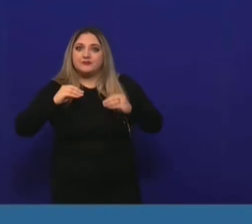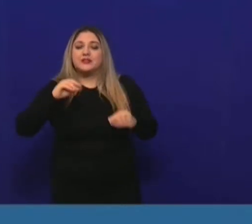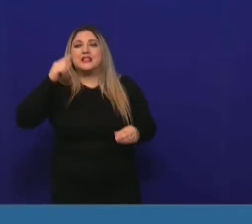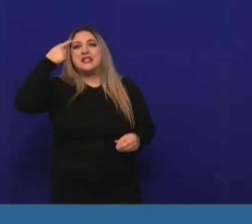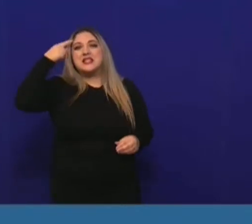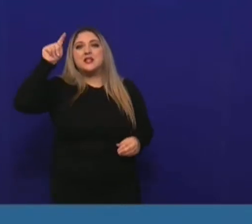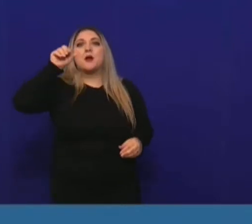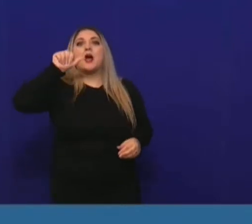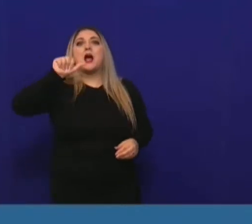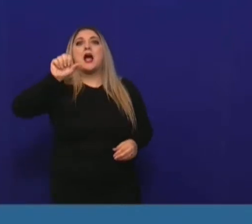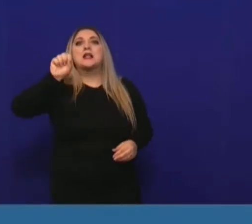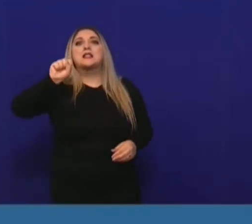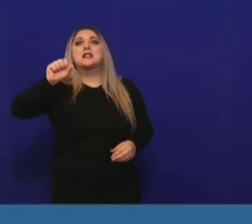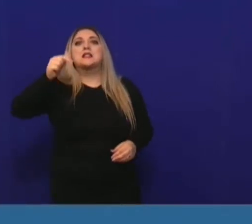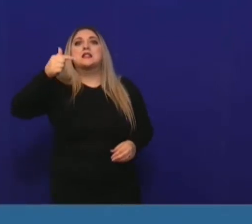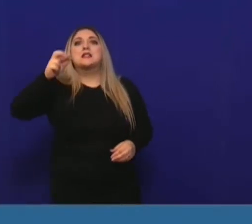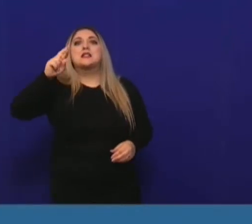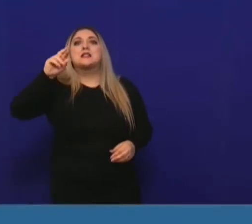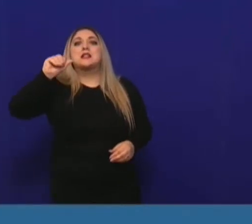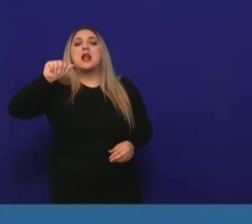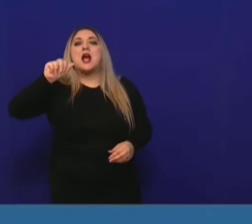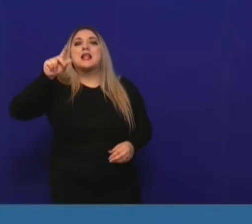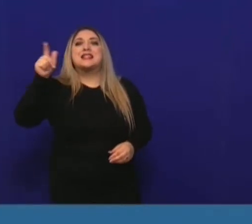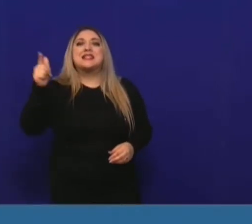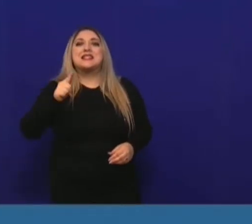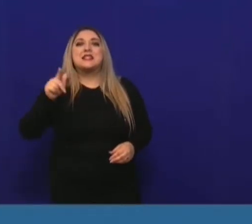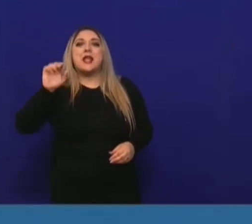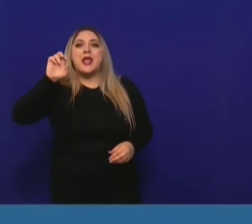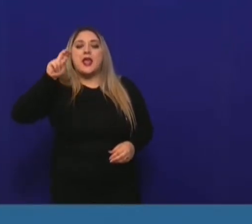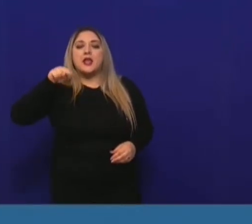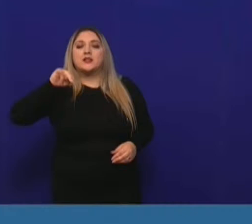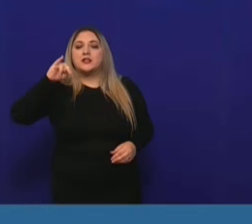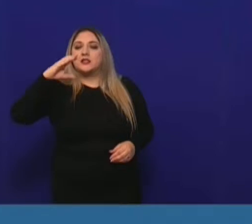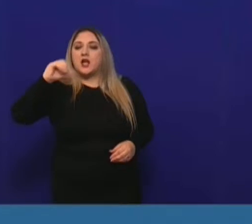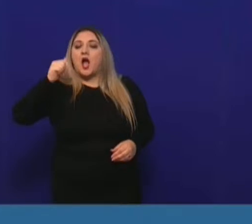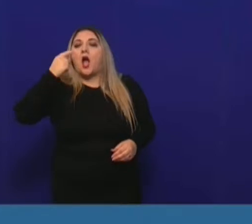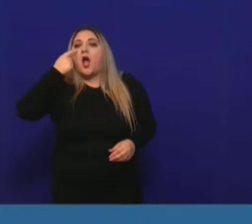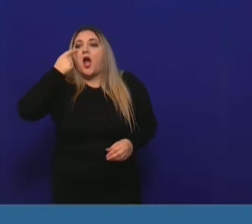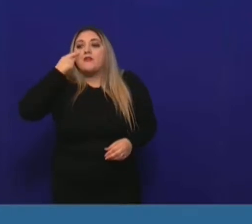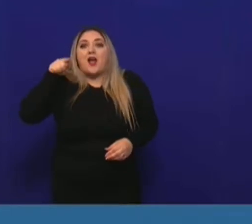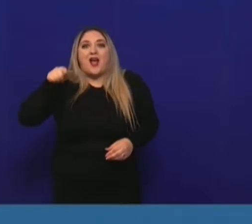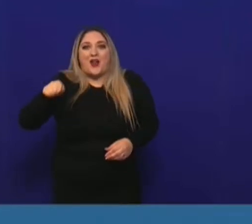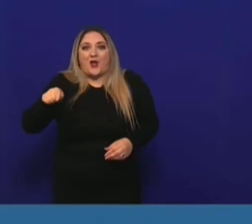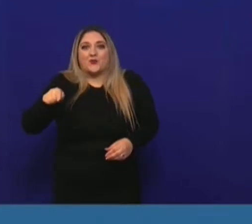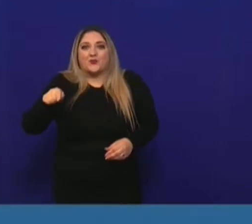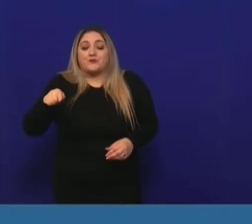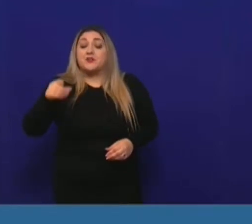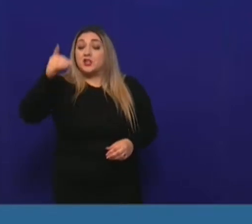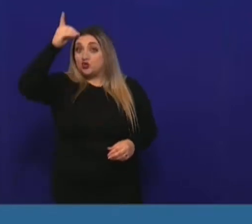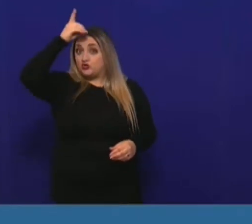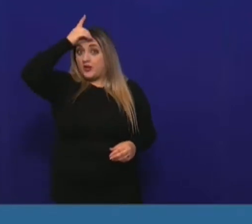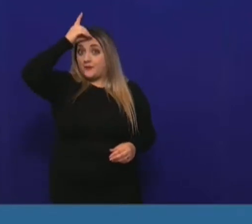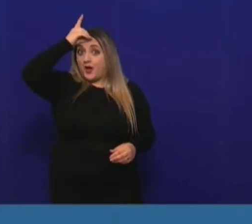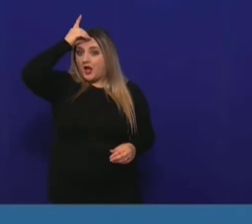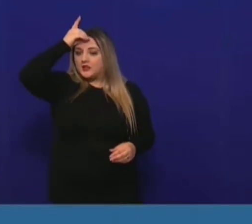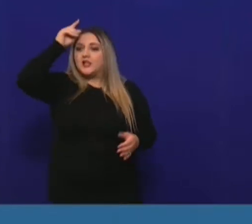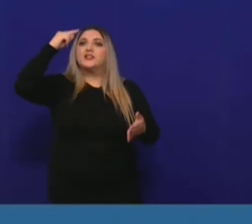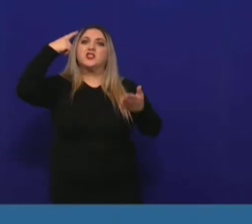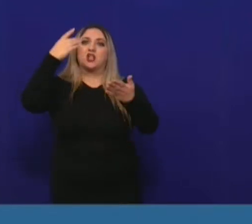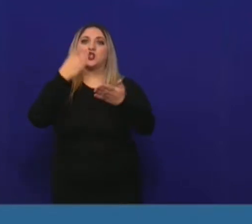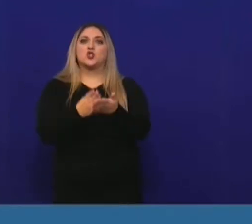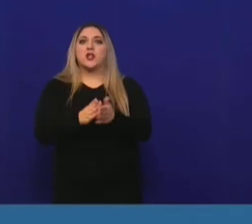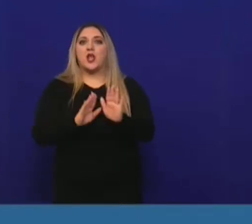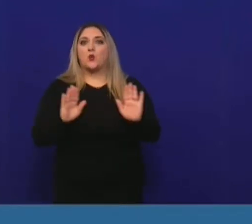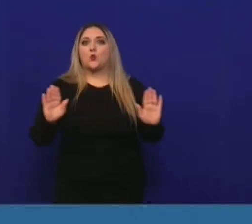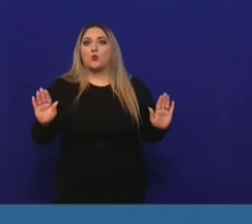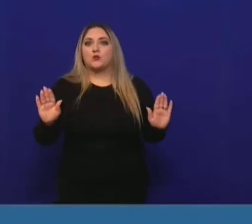u naraw x'ħajkun l-outcome propju llum minn din id-diskussjoni. Iva, il-Ġermanja infatti ħadet pożizzjoni li